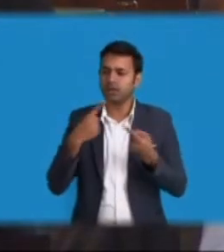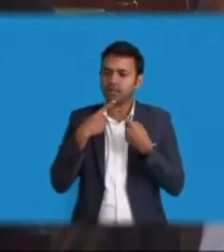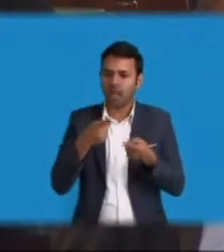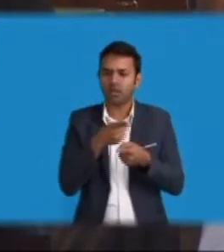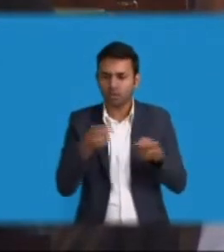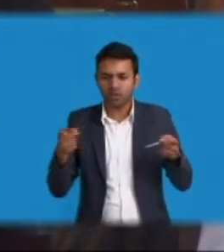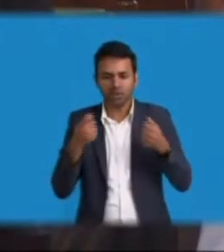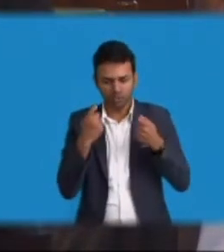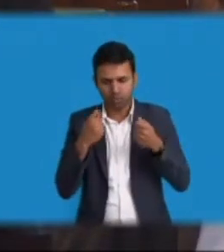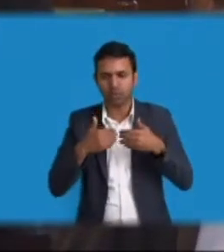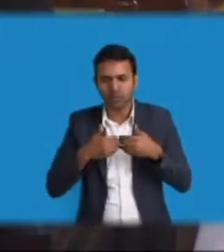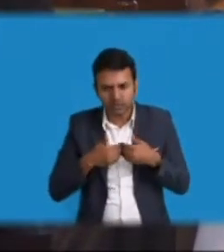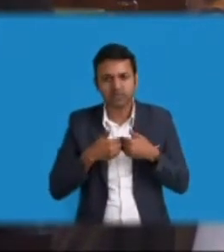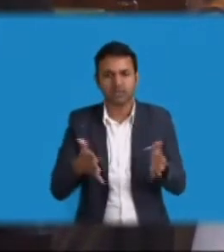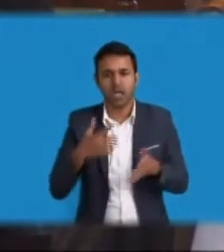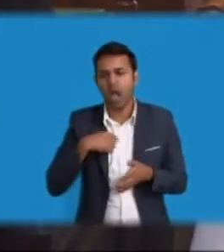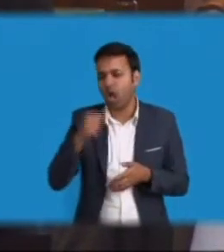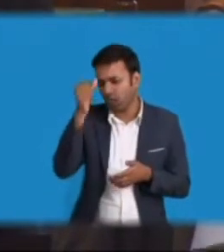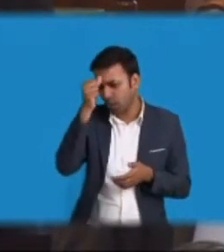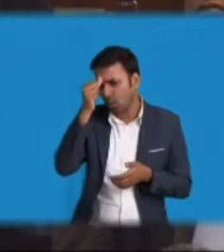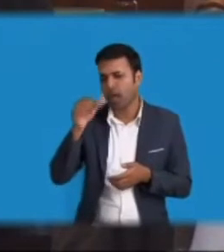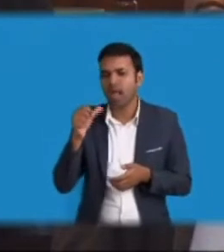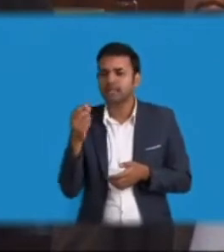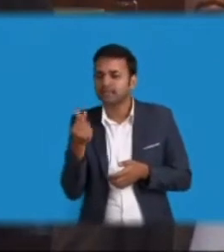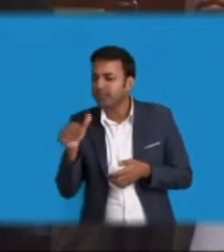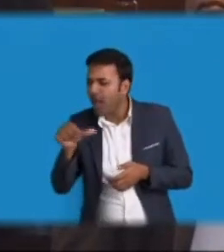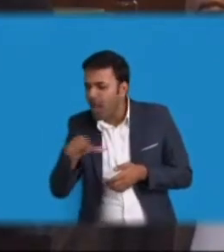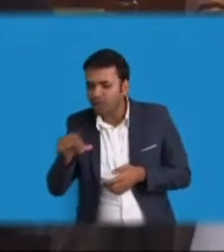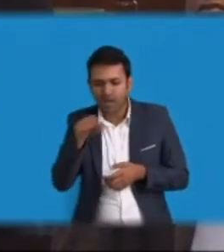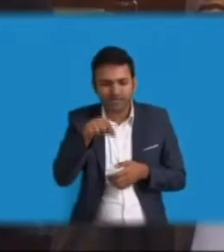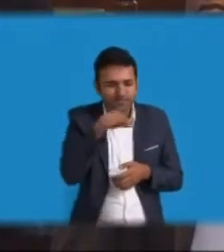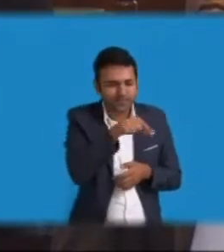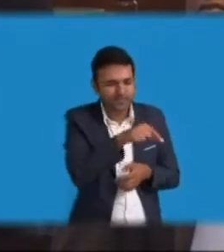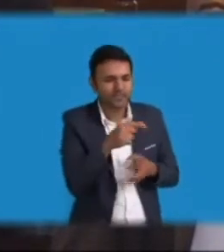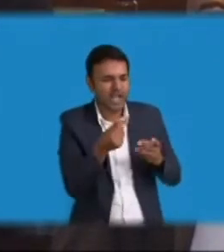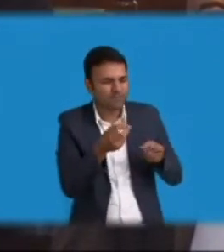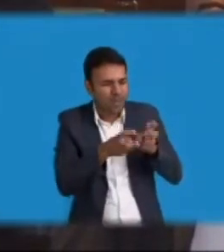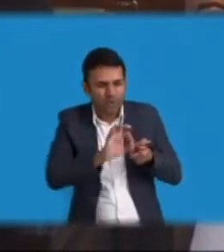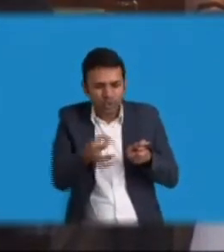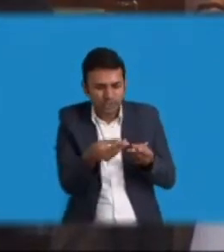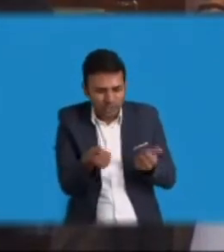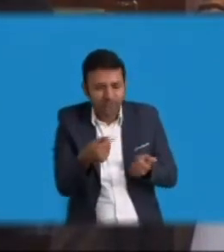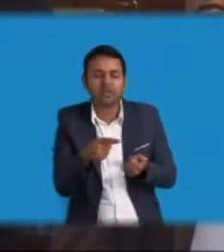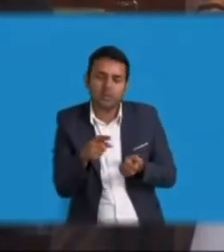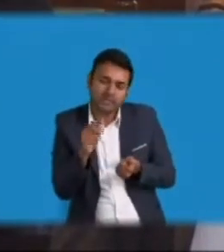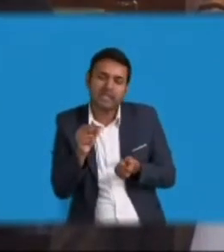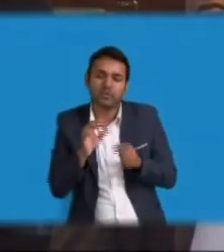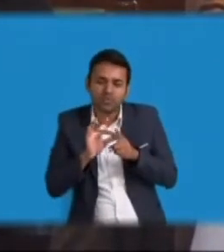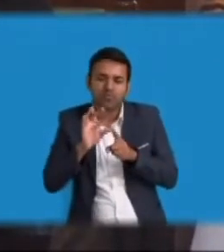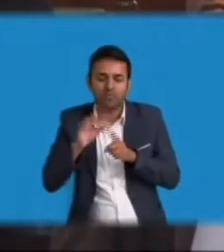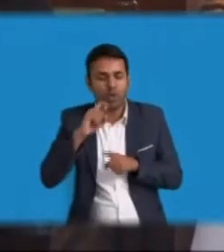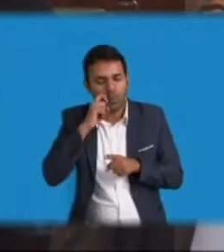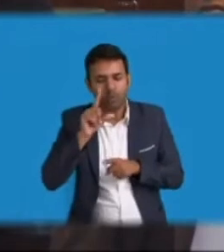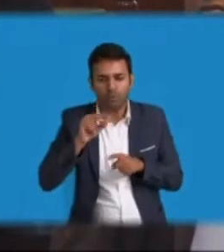Speaker, that there are some areas within municipalities that needs improvement. I can assure this Honourable House that that will be done. Madam